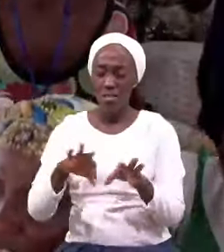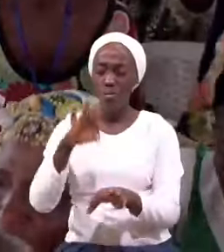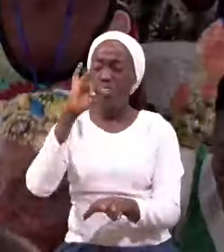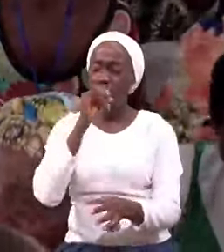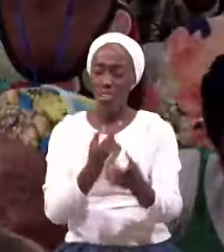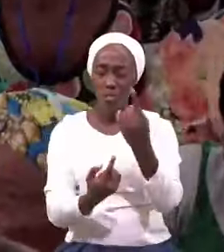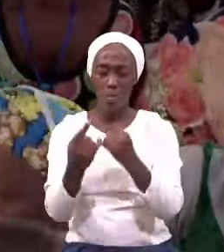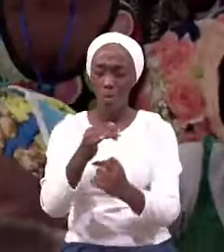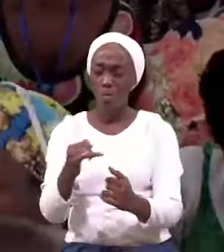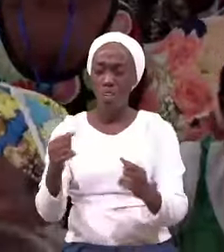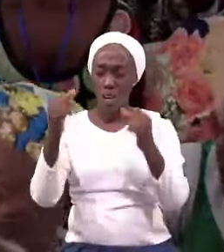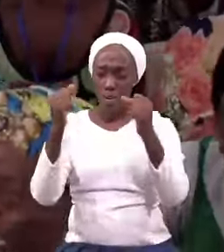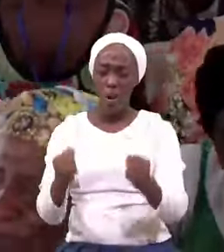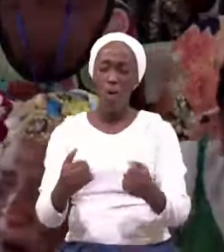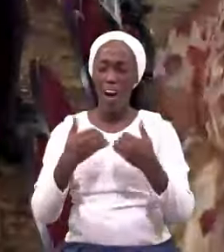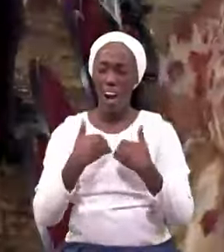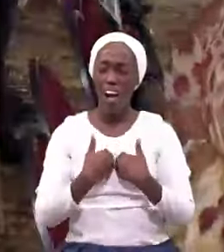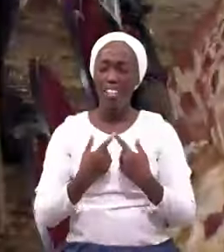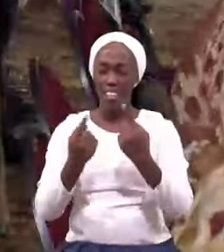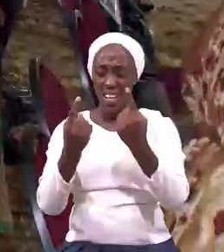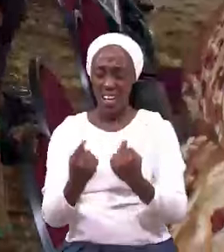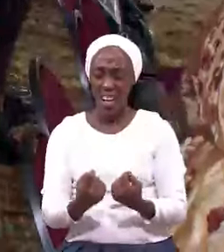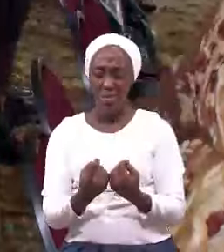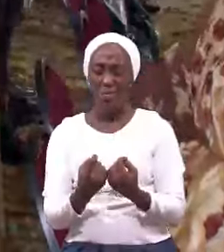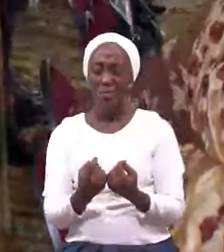Power, it has come.